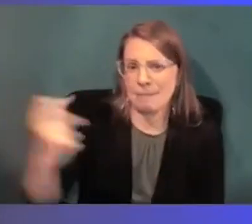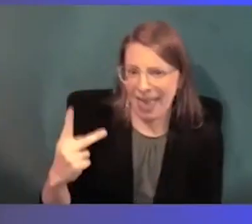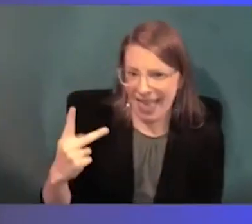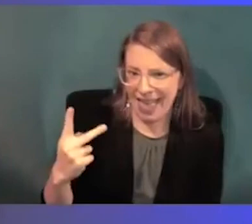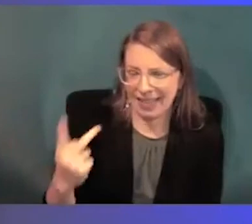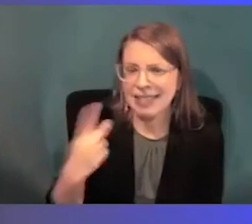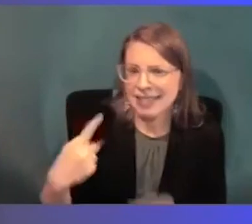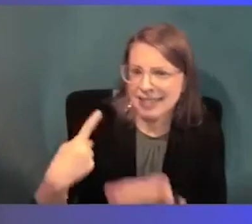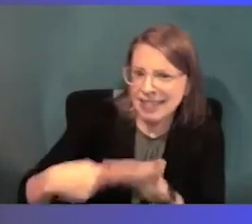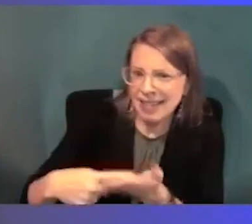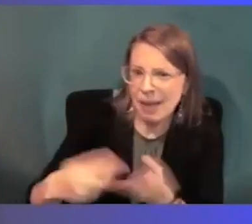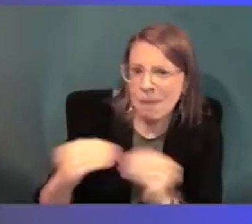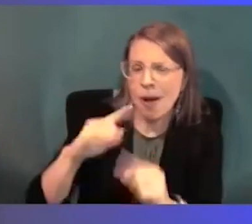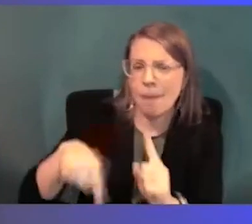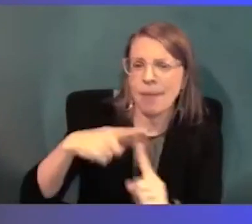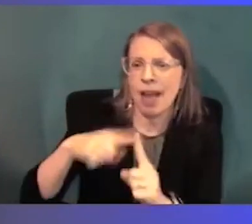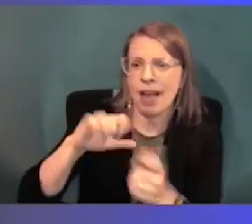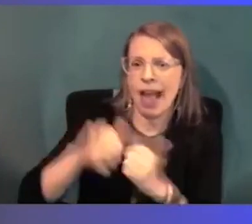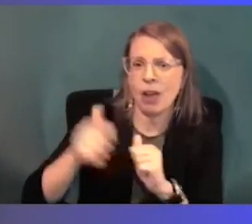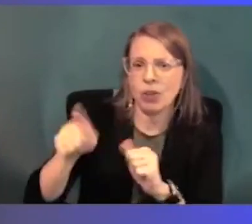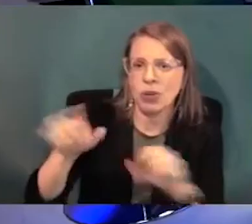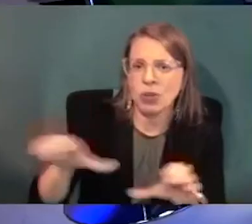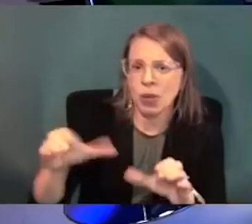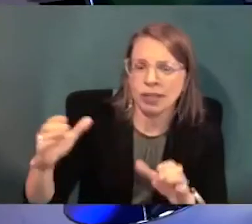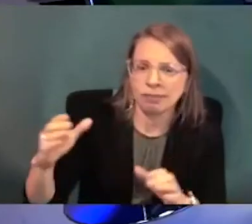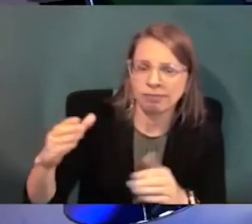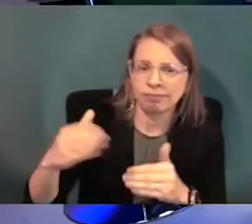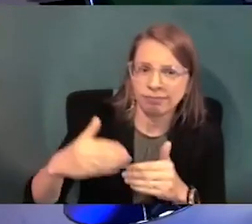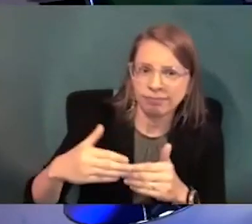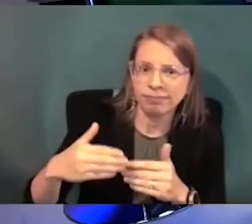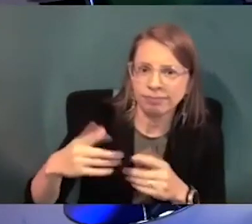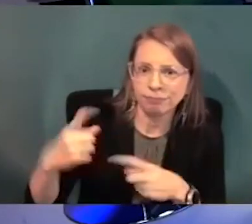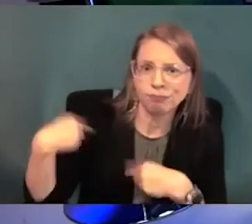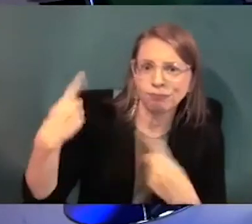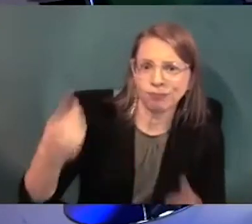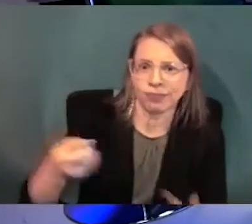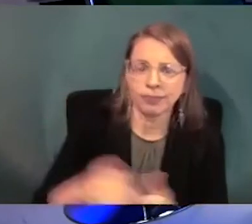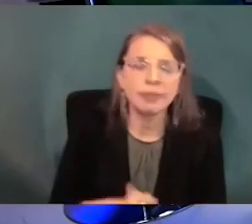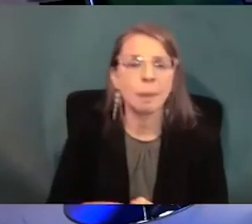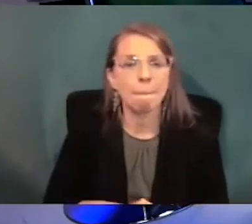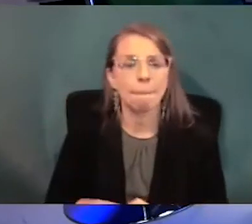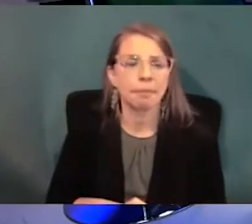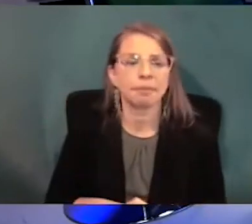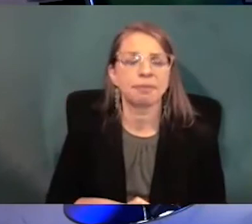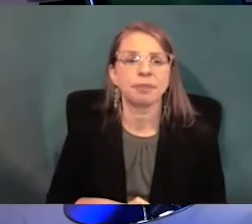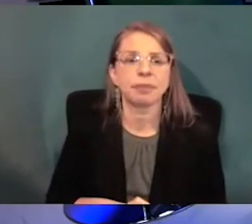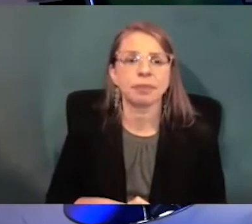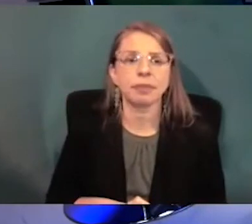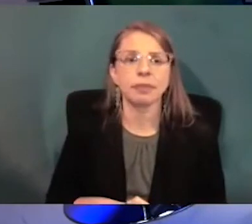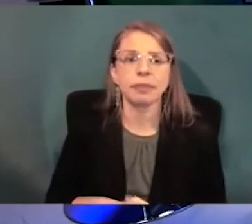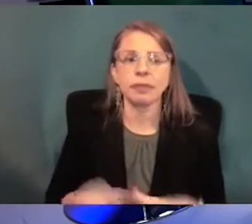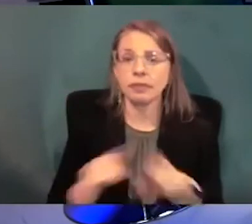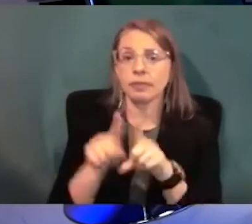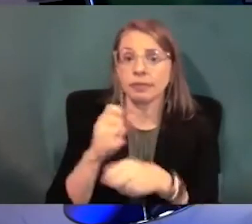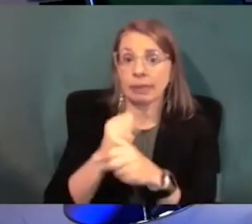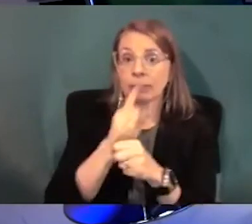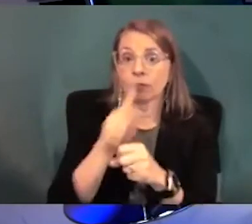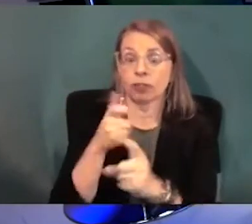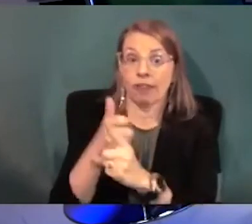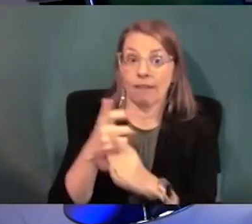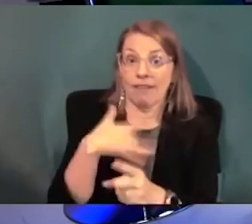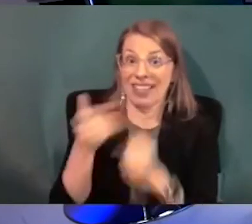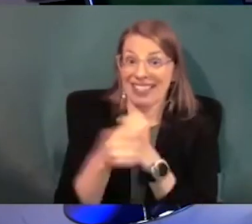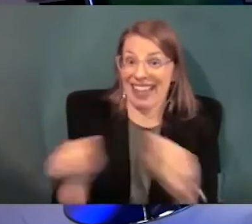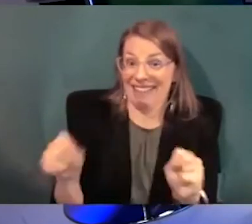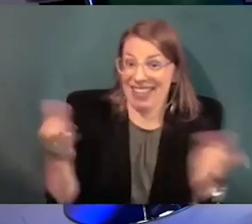how you're doing. And also, what did we make sure you felt safe here on the program? You didn't feel like you got